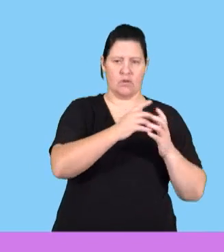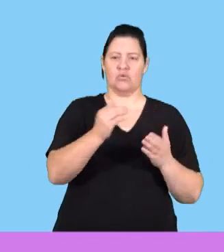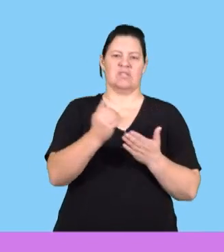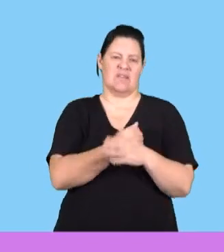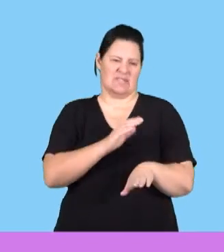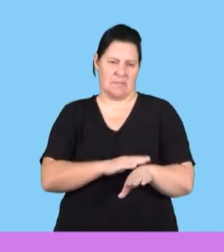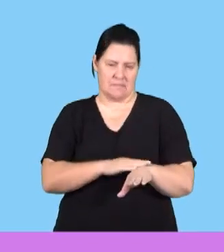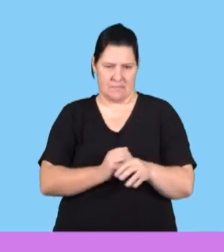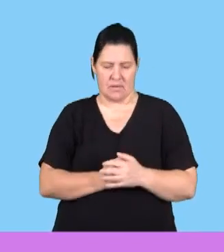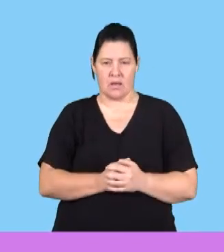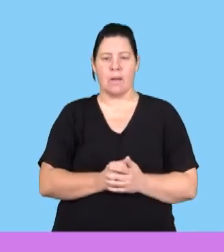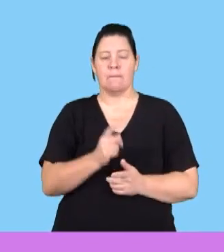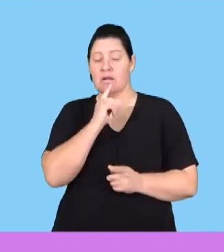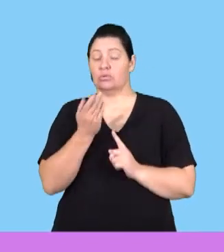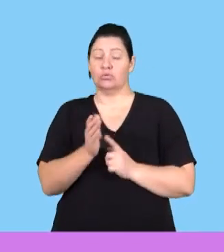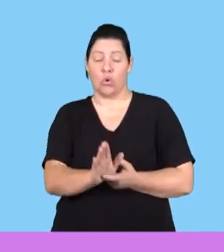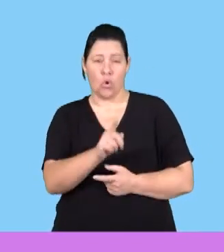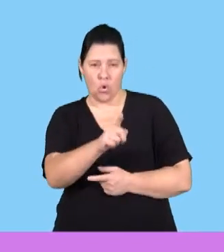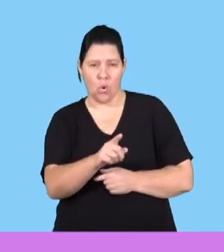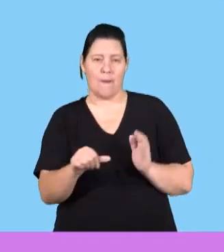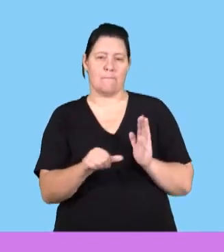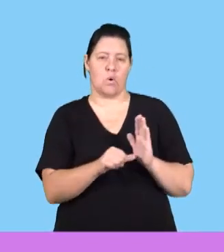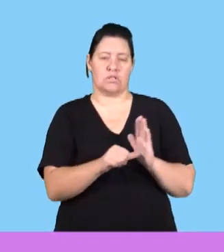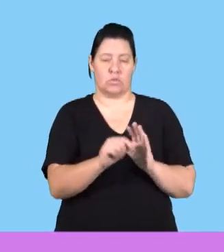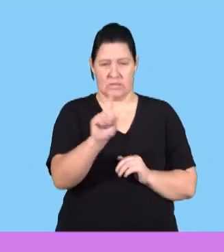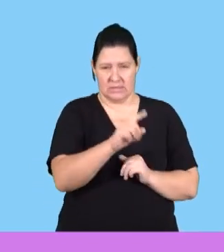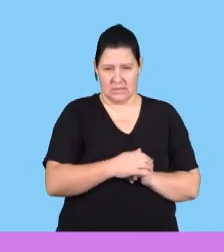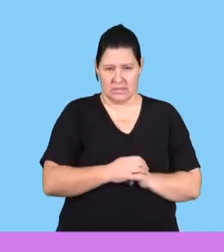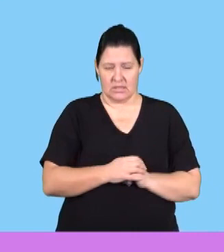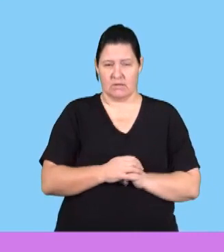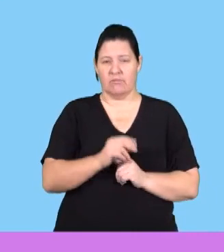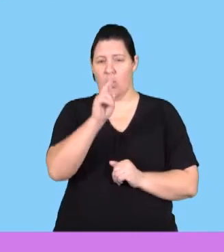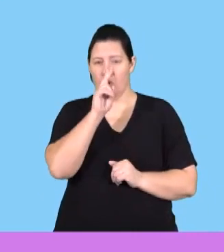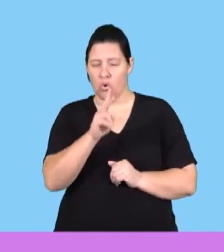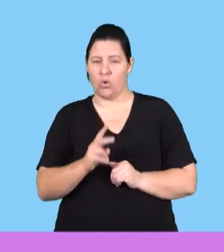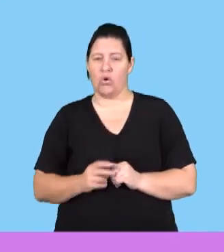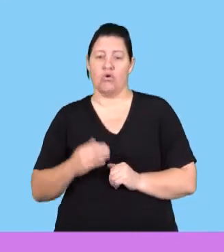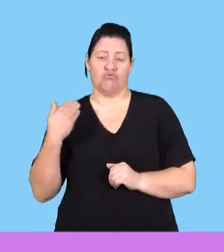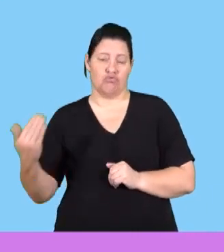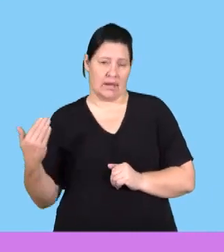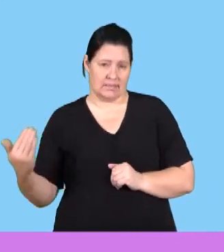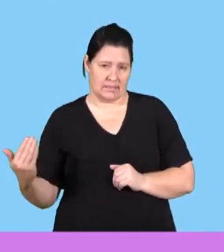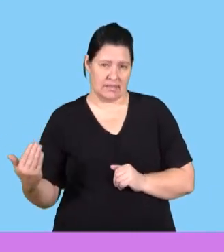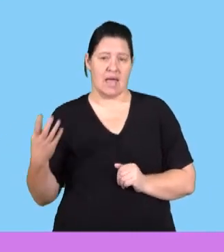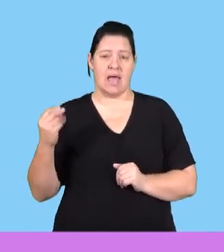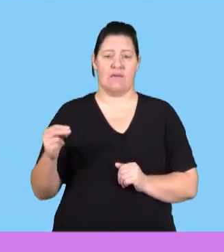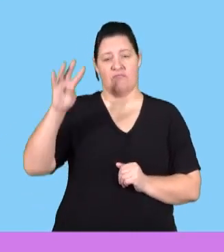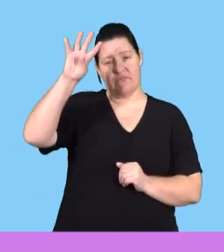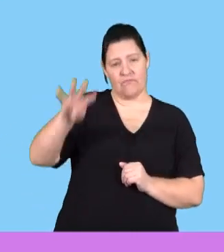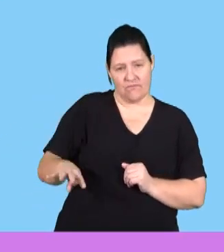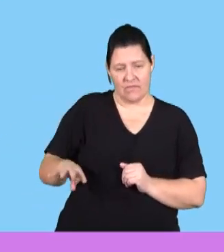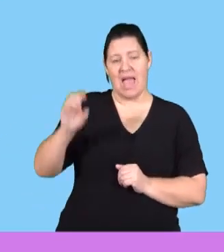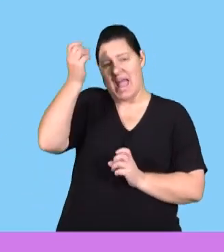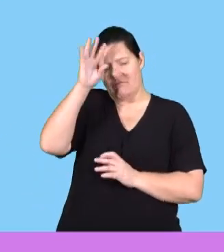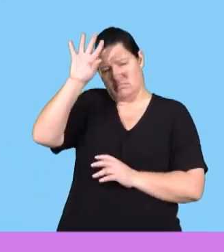order to save some time, but also to point out to you what is important. Now when you look at the right hand side, you'll see there's a table with all